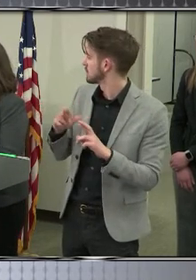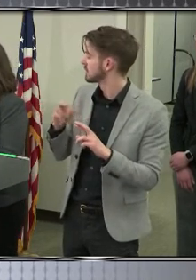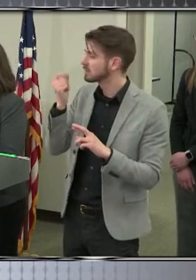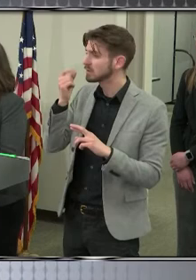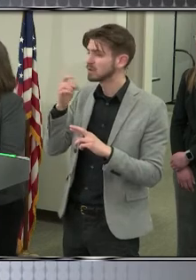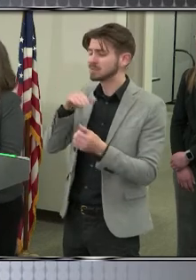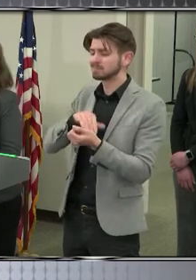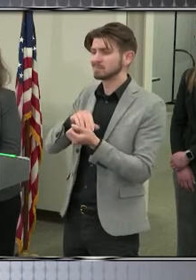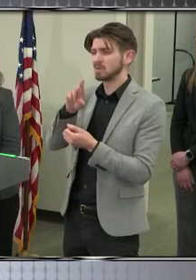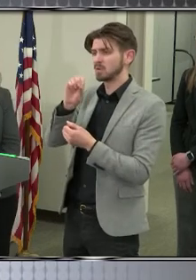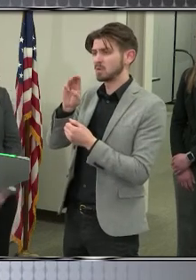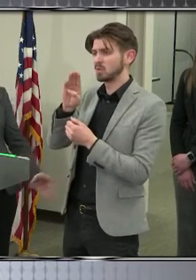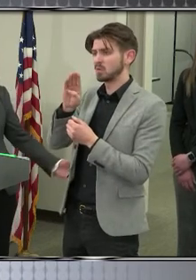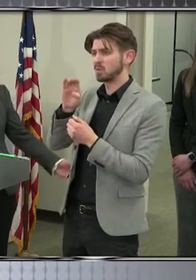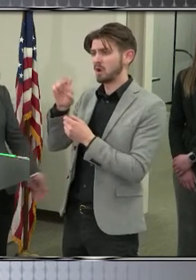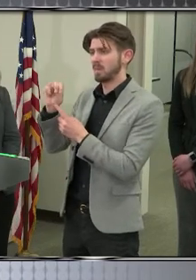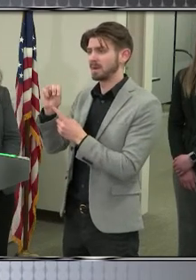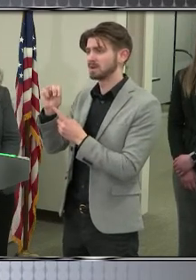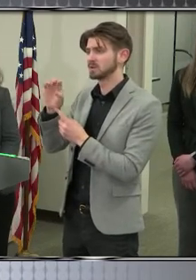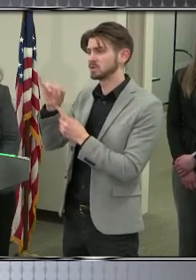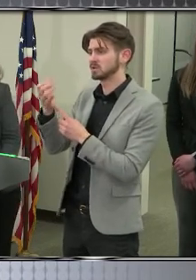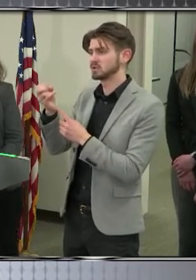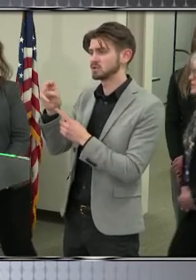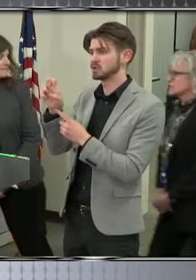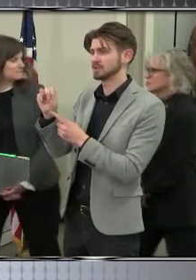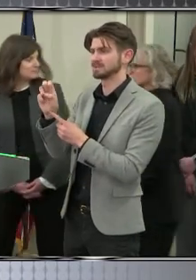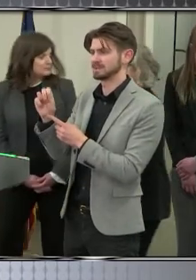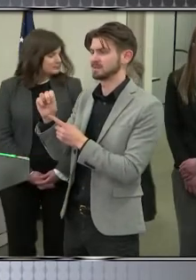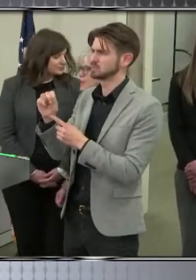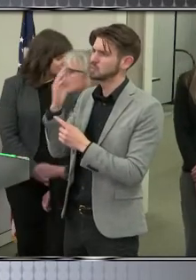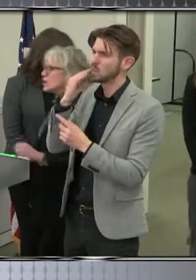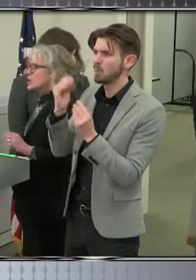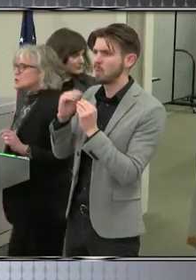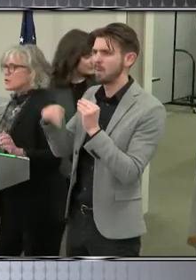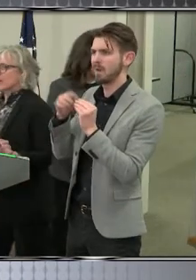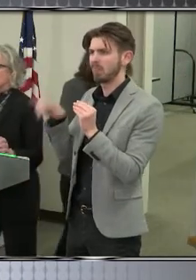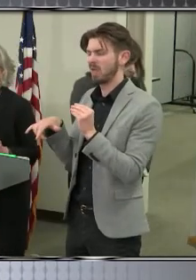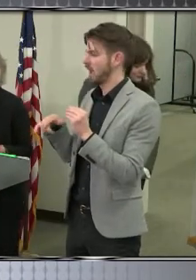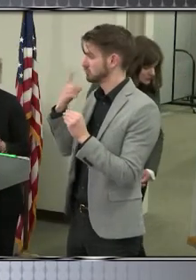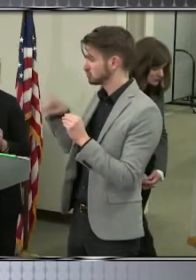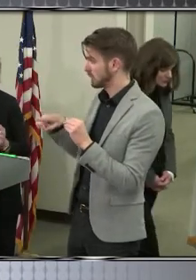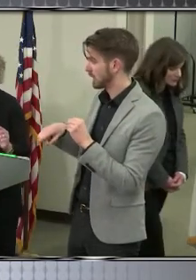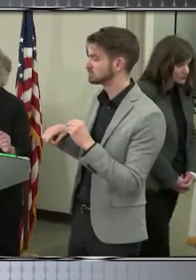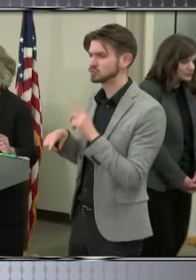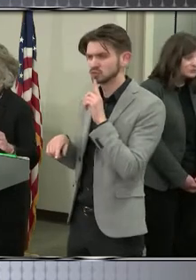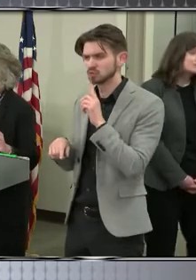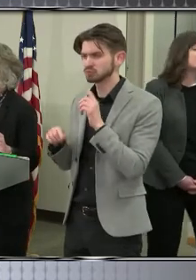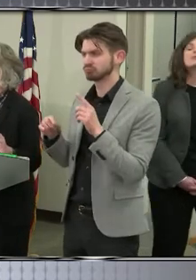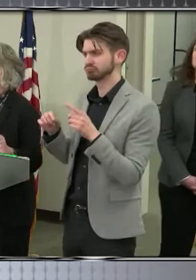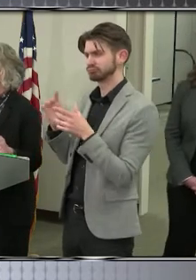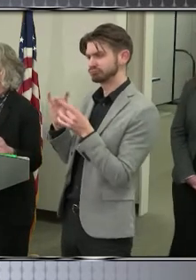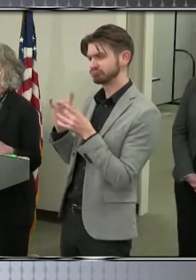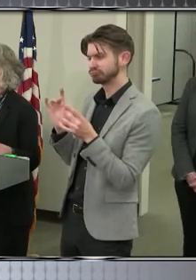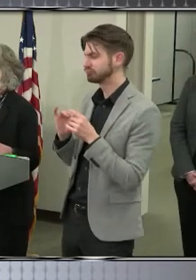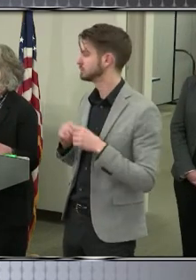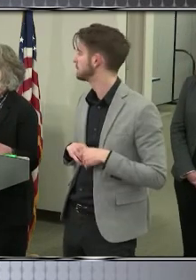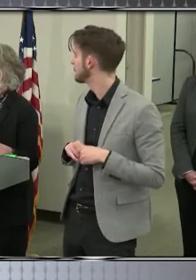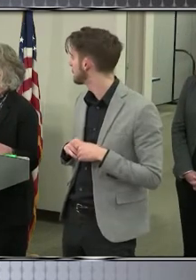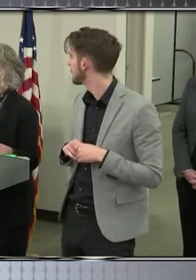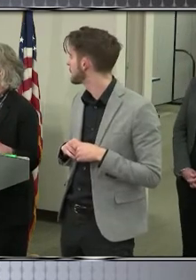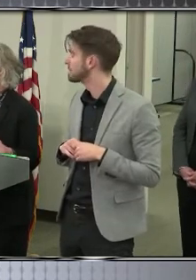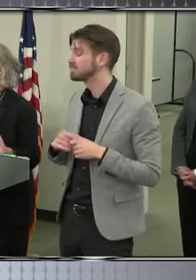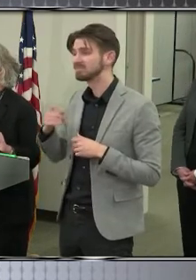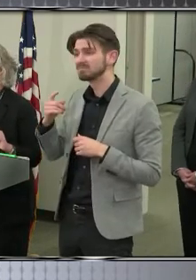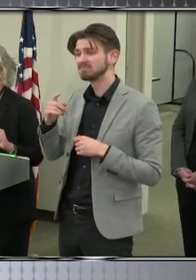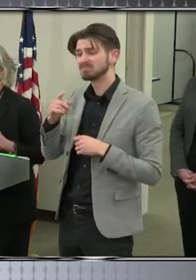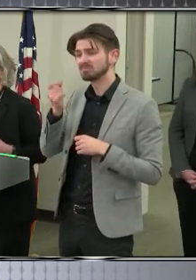Robin Johnson. Would you care to? Sure. So I think it's really important to